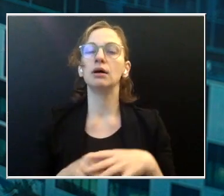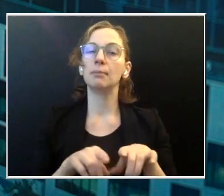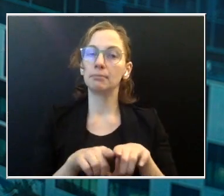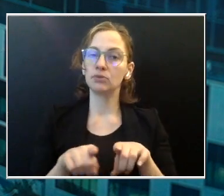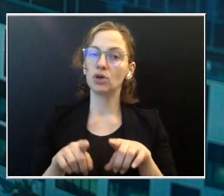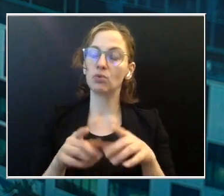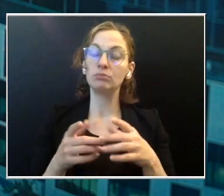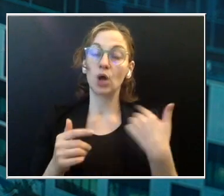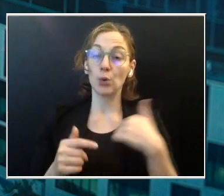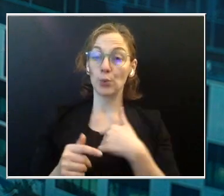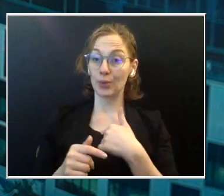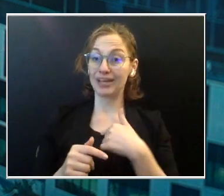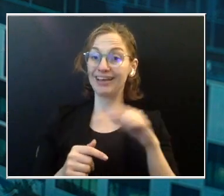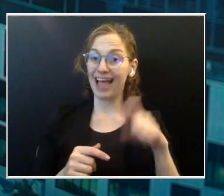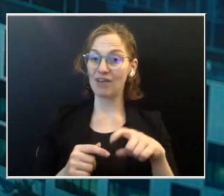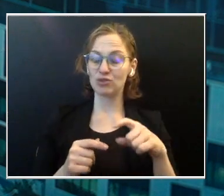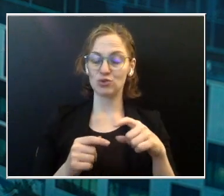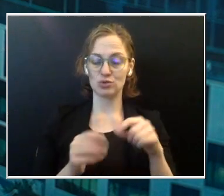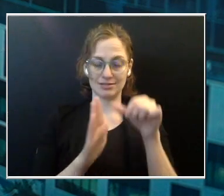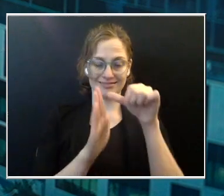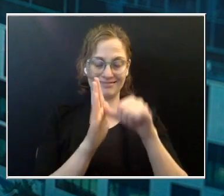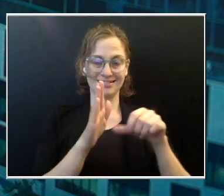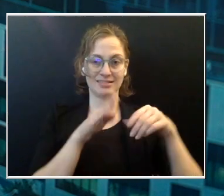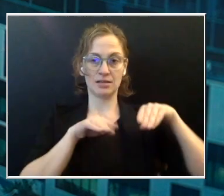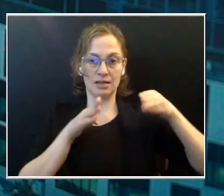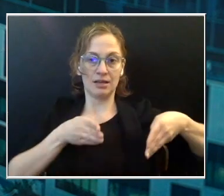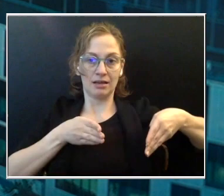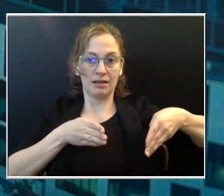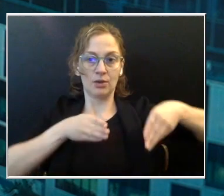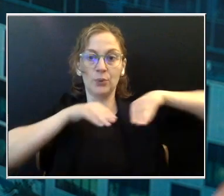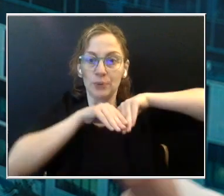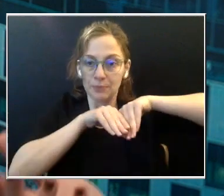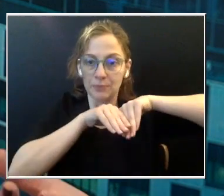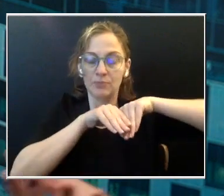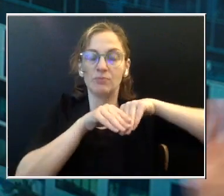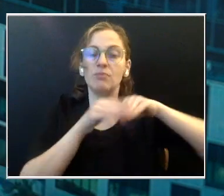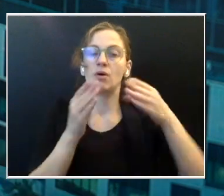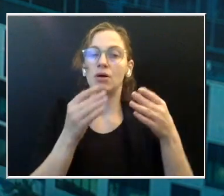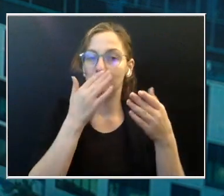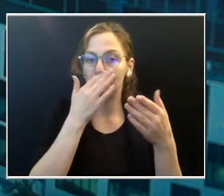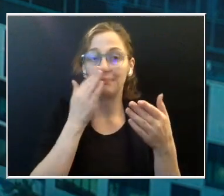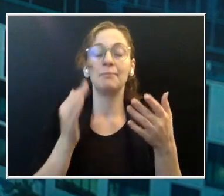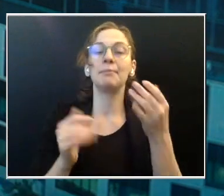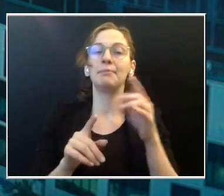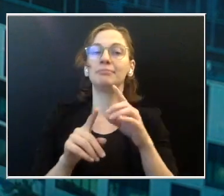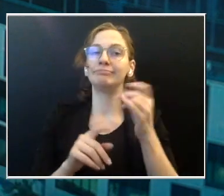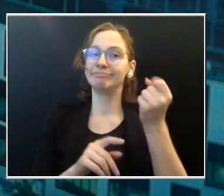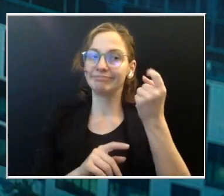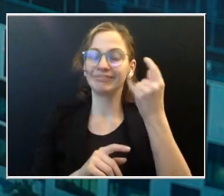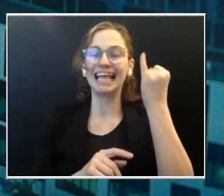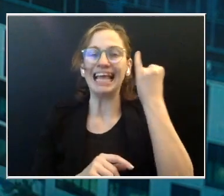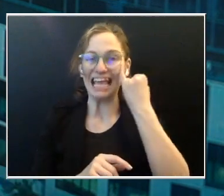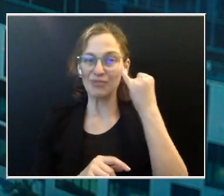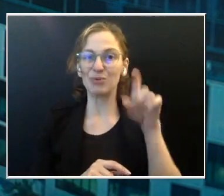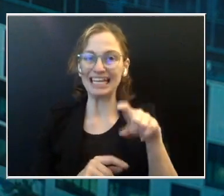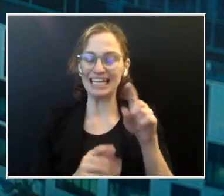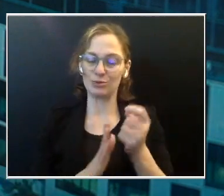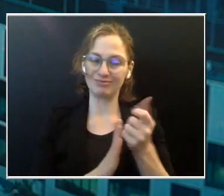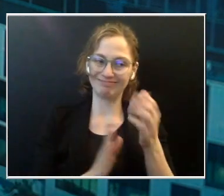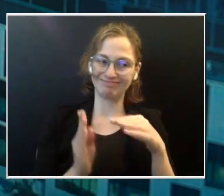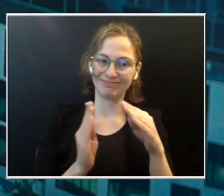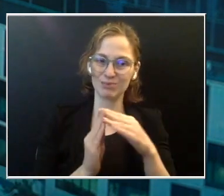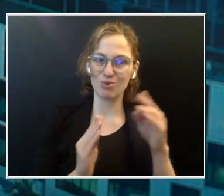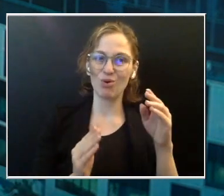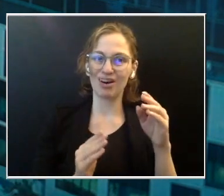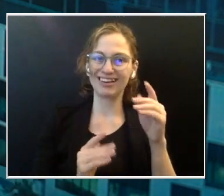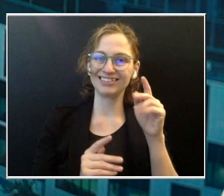closed incision and we still need to take out more tissue and get more margins, we have to go back again, but again we're blind to how much to take. So we